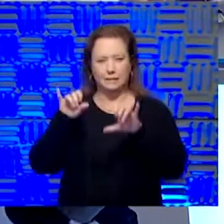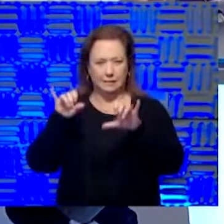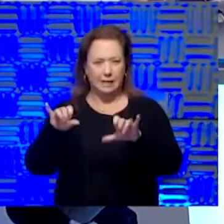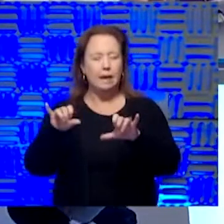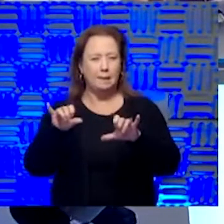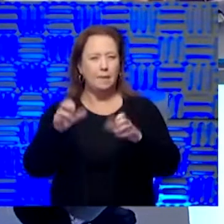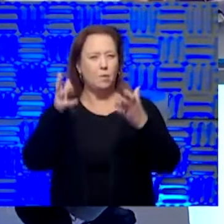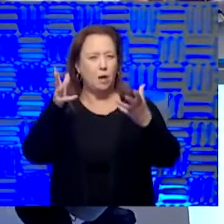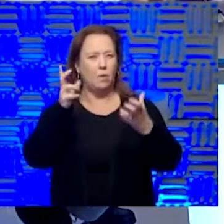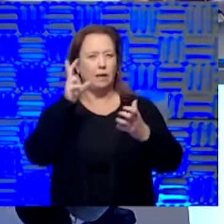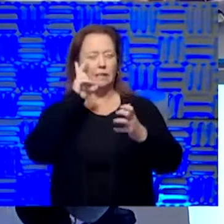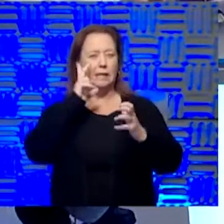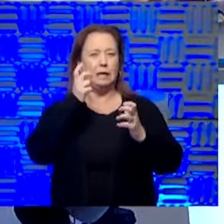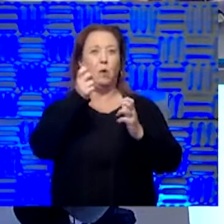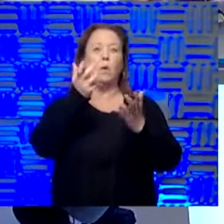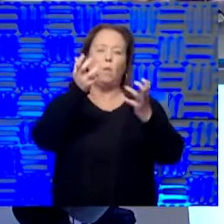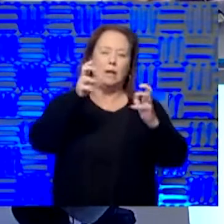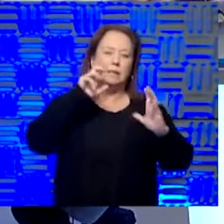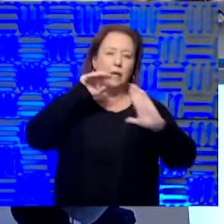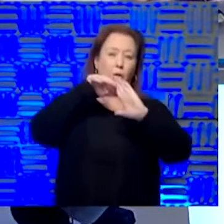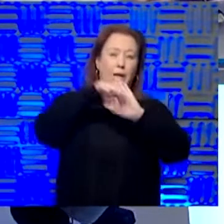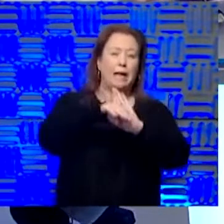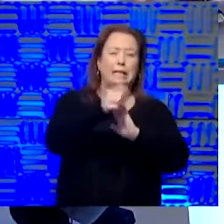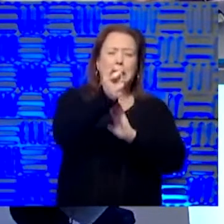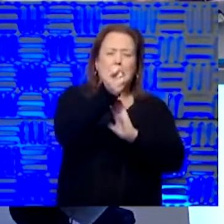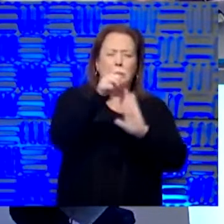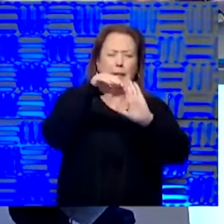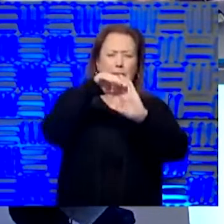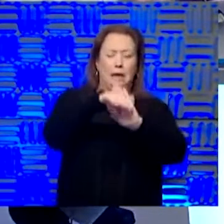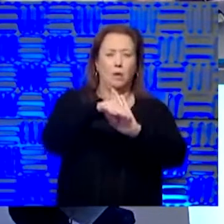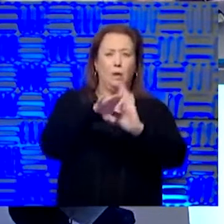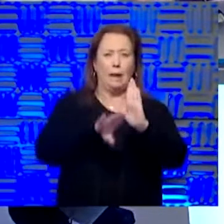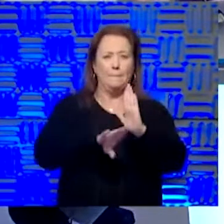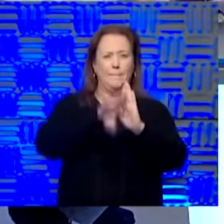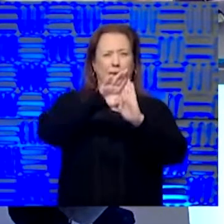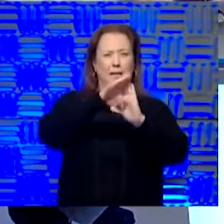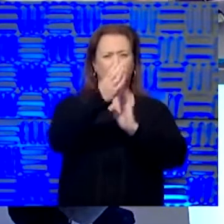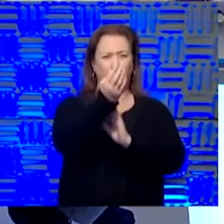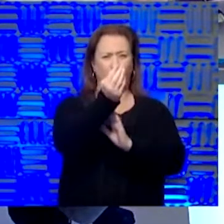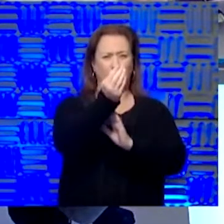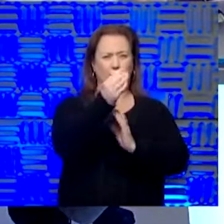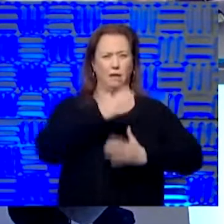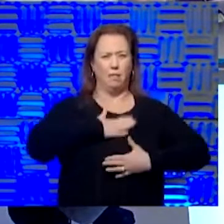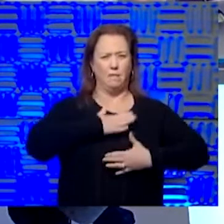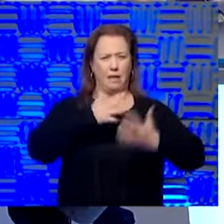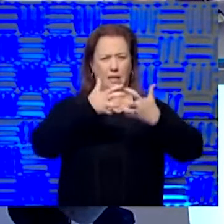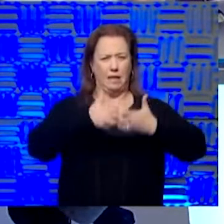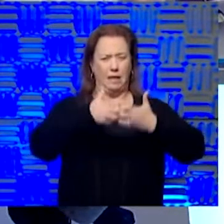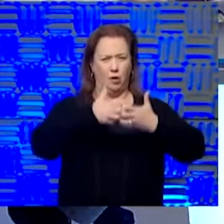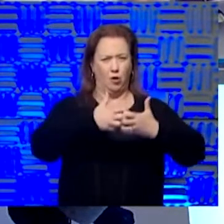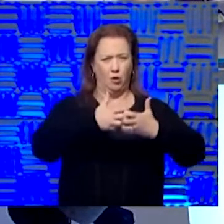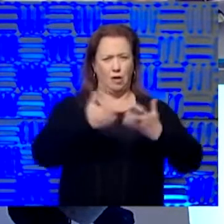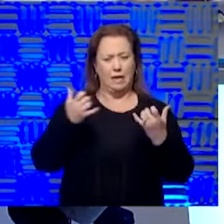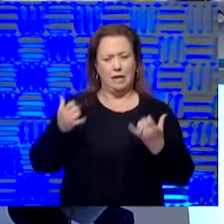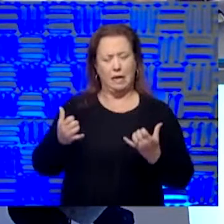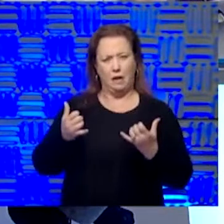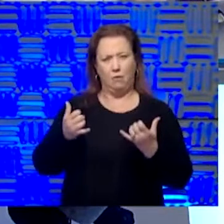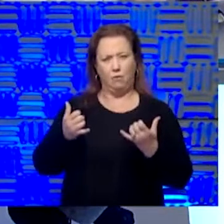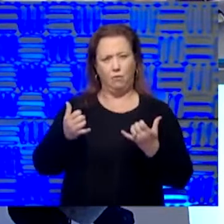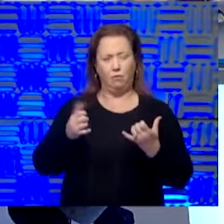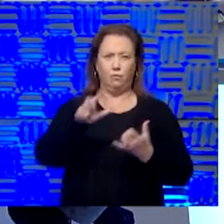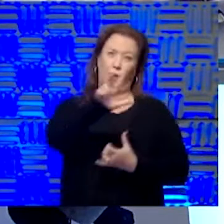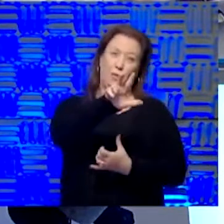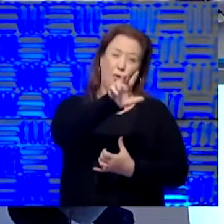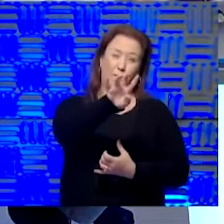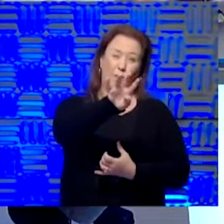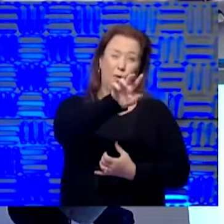more saying it's going down. You know, it is actually down slightly. We had a peak of 14 patients on a ventilator, Correct. And we had up to 34, 35